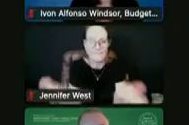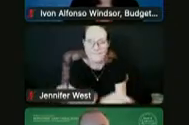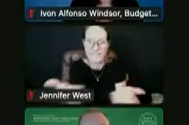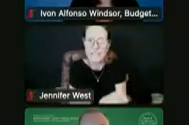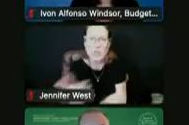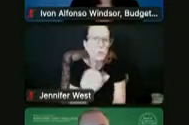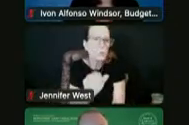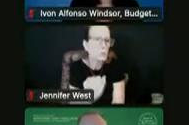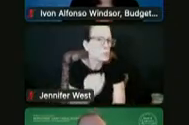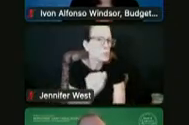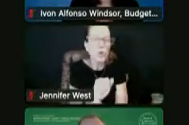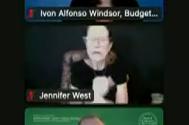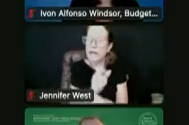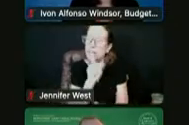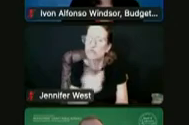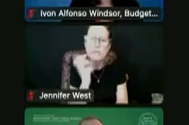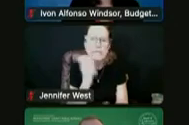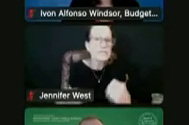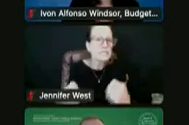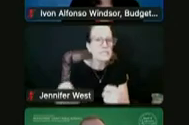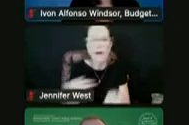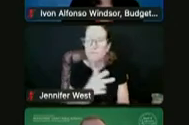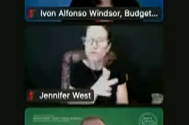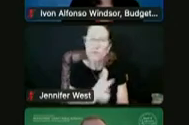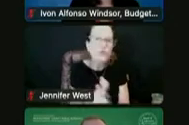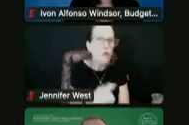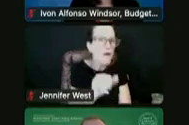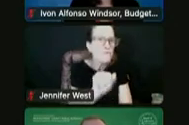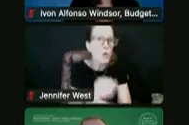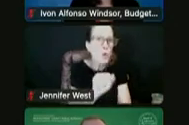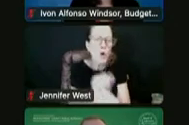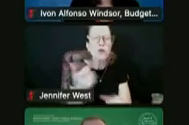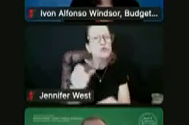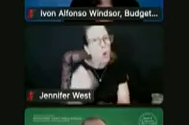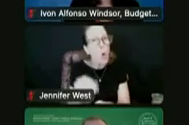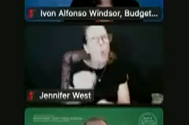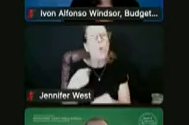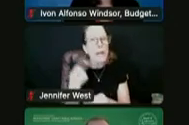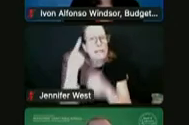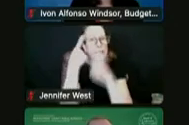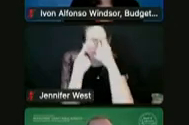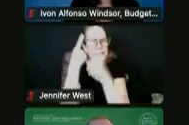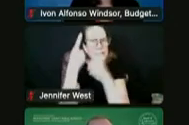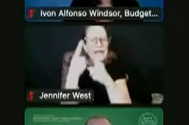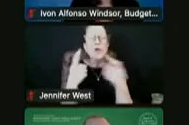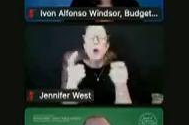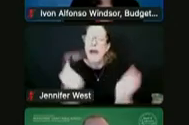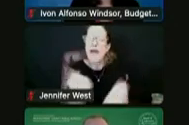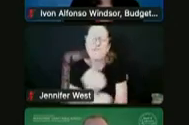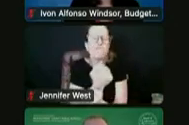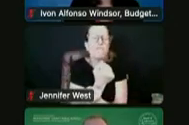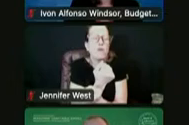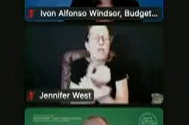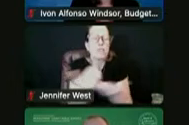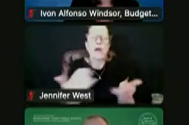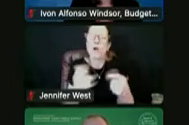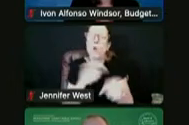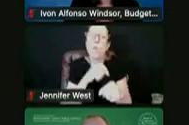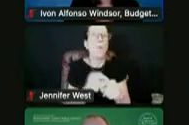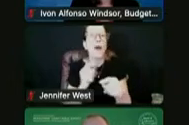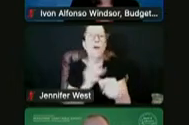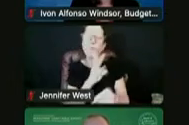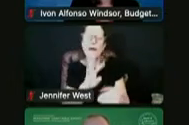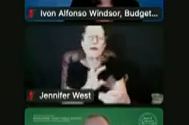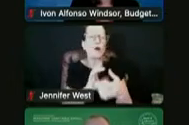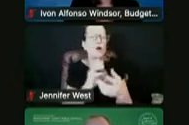working. And of course, all of that was just taken into consideration as we were significantly concerned about the safety of our